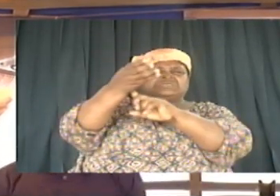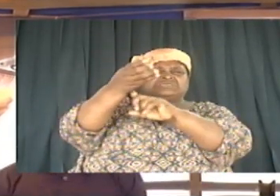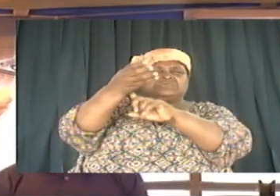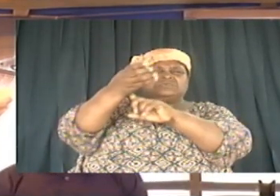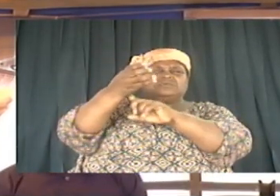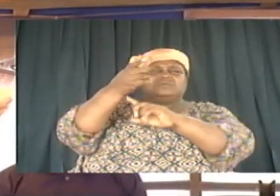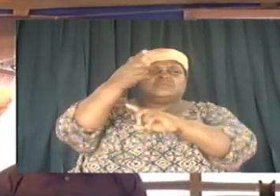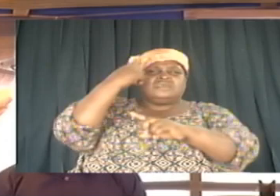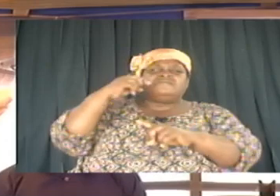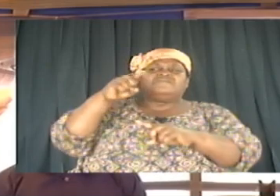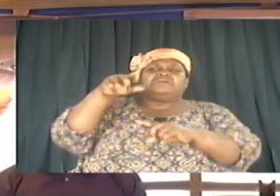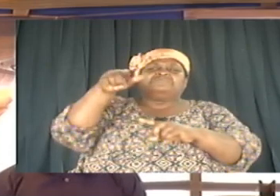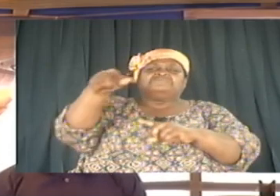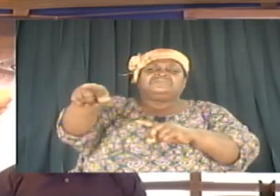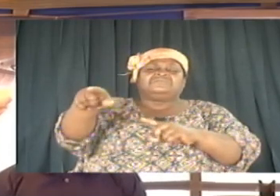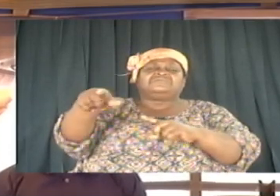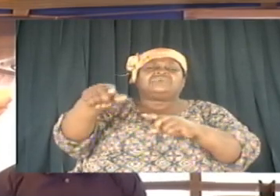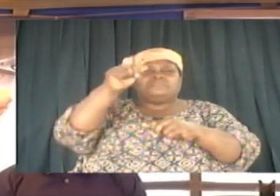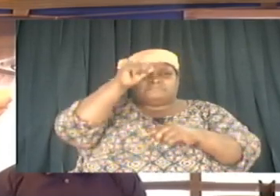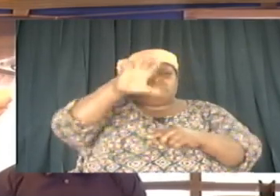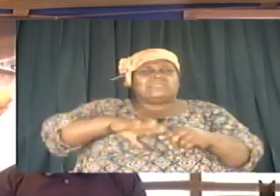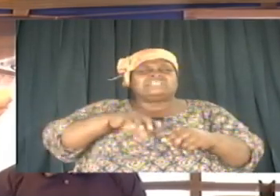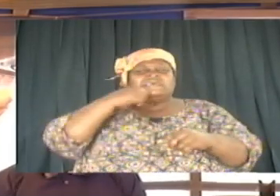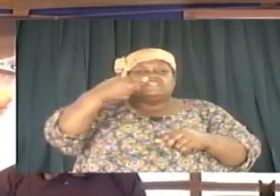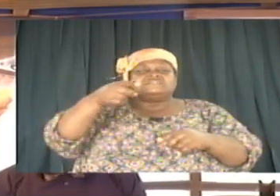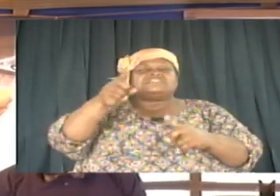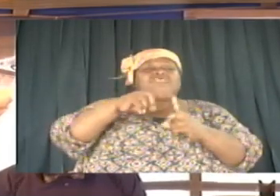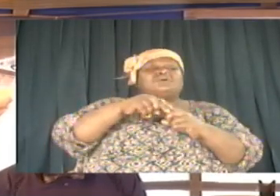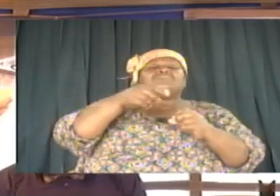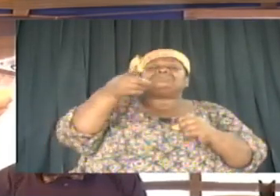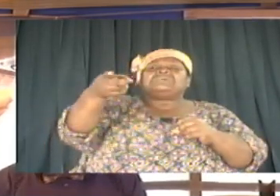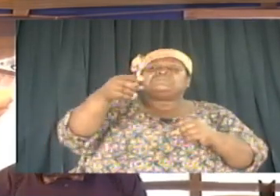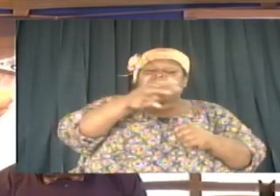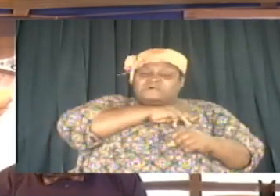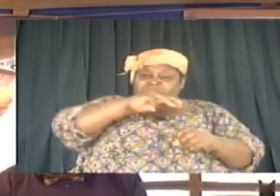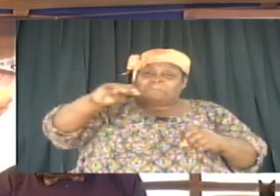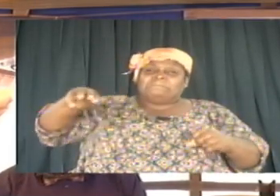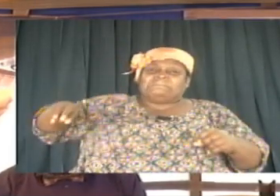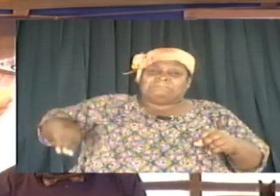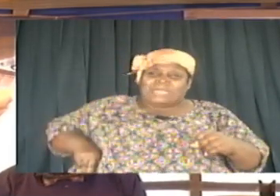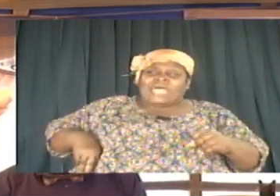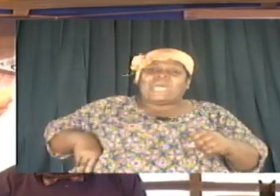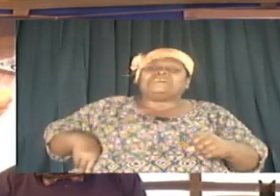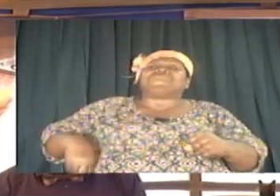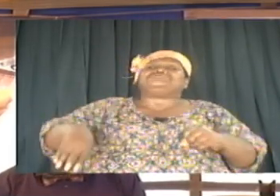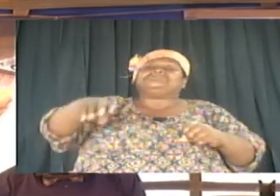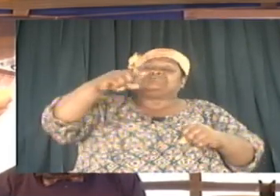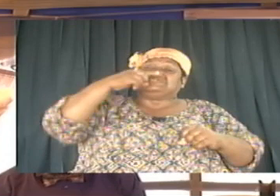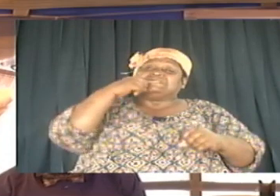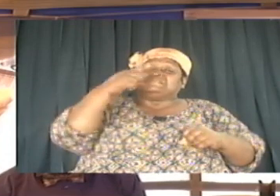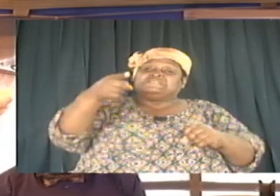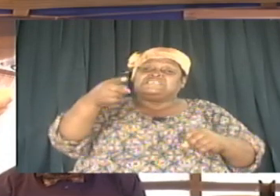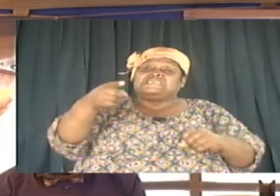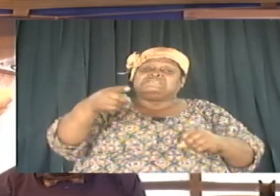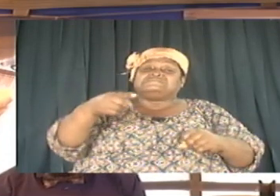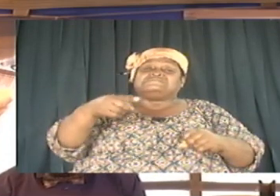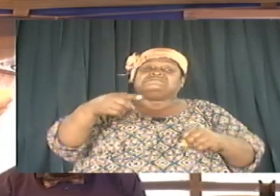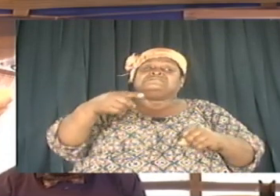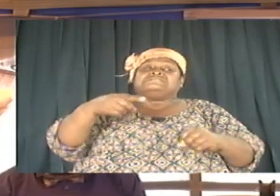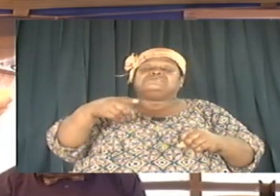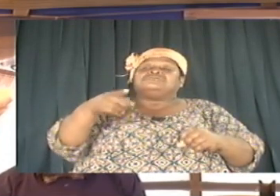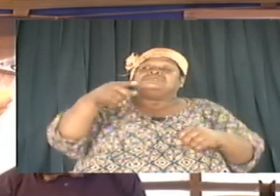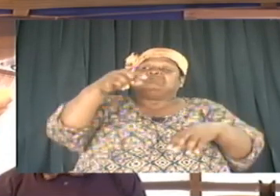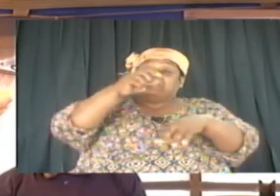a man and say unto him, the master saith, my time is at